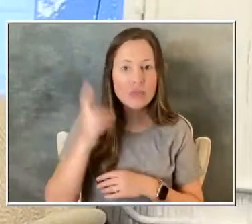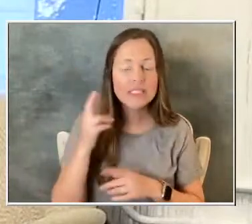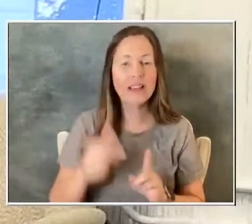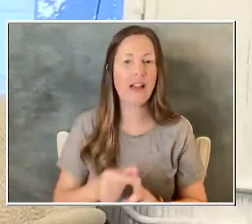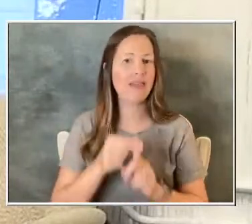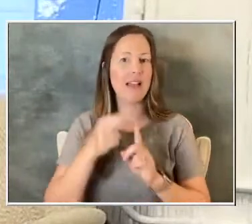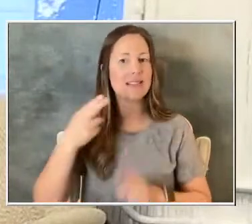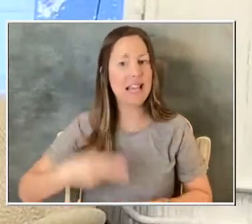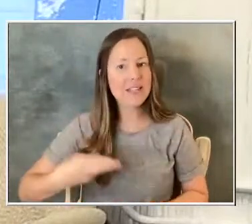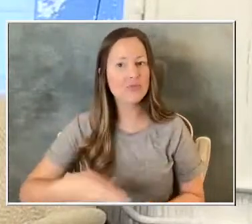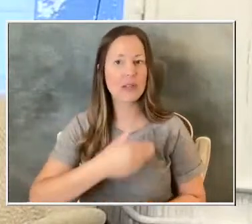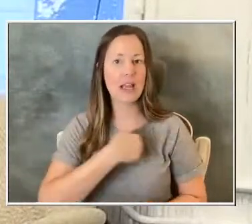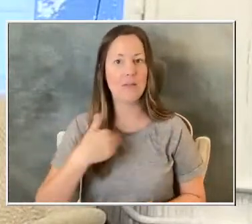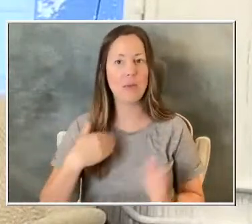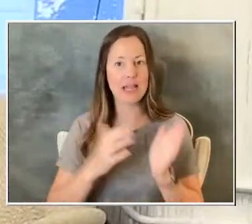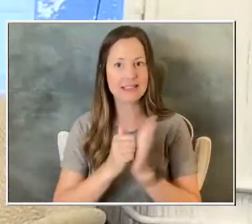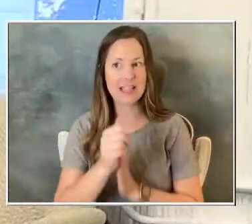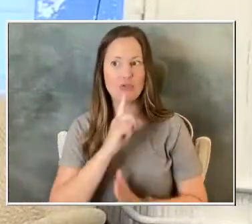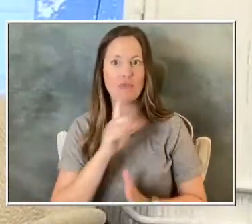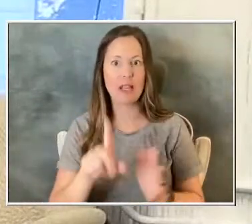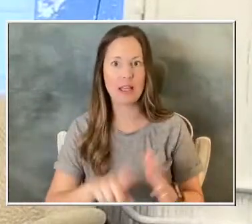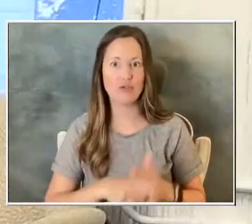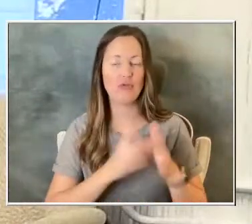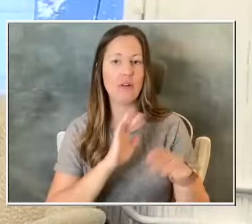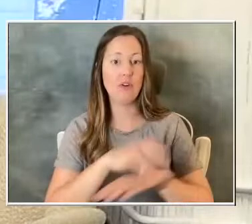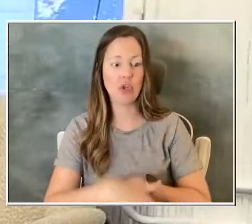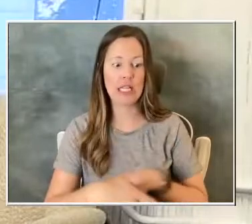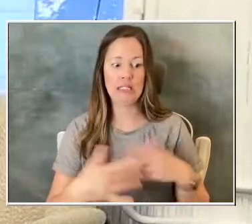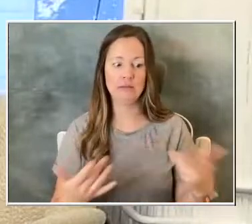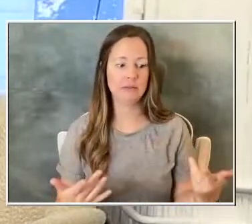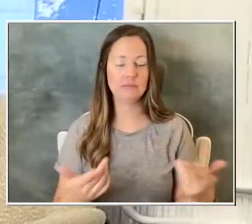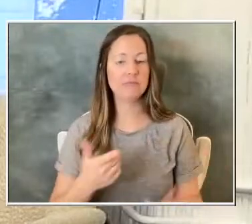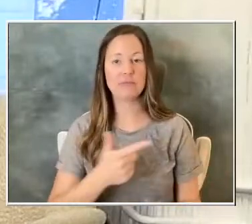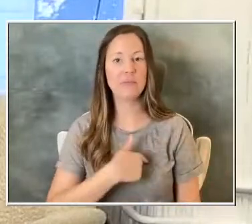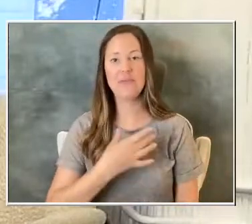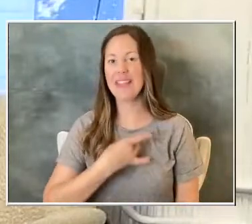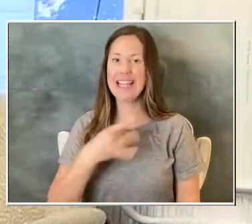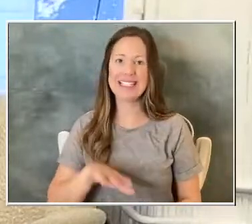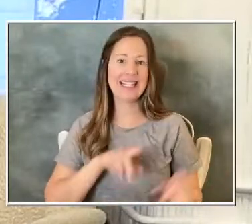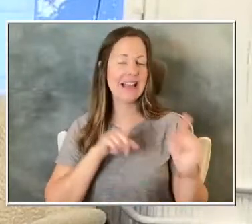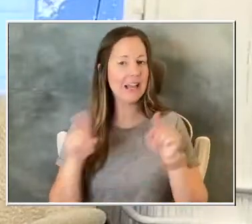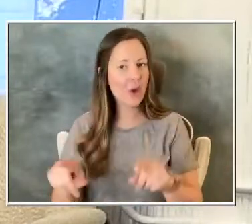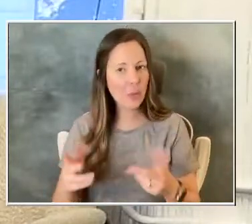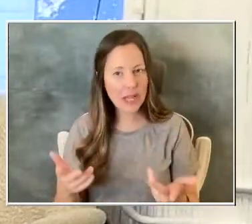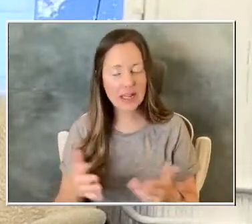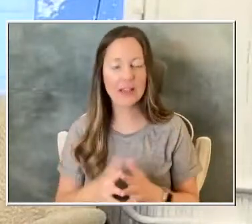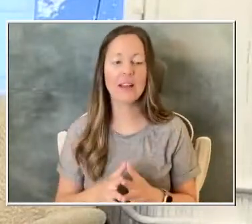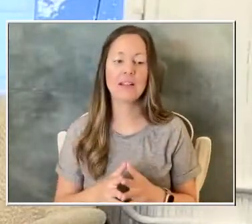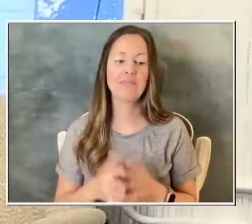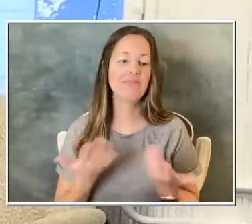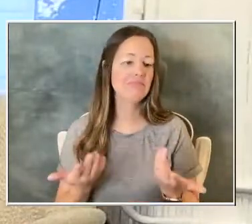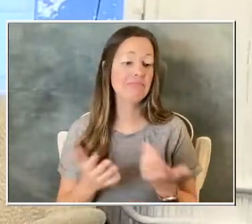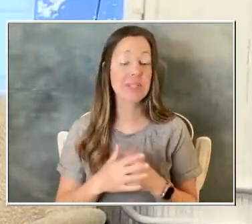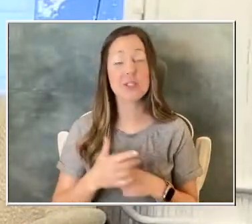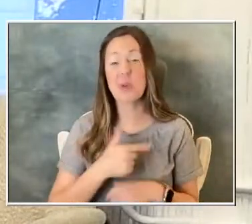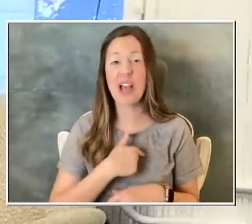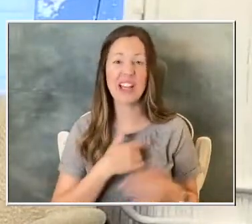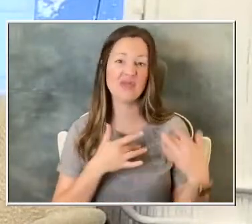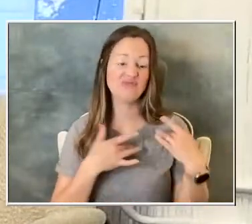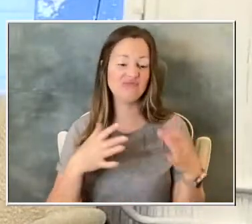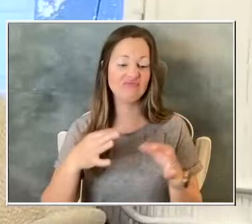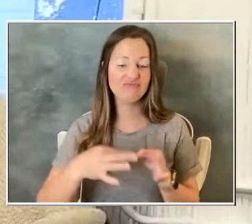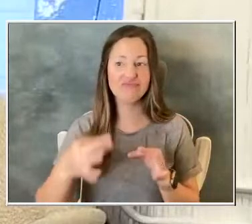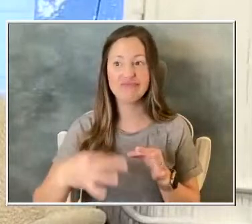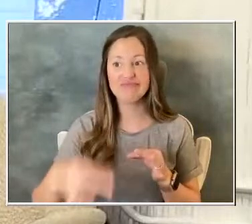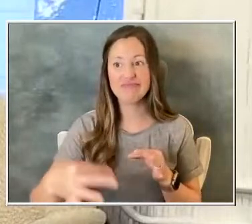to start early getting mammograms. I didn't like going, so I just delayed.